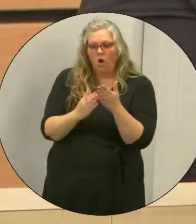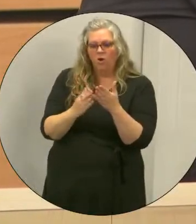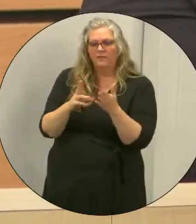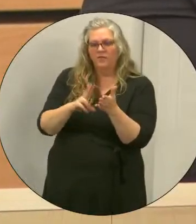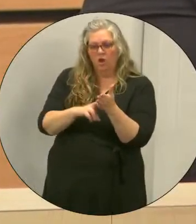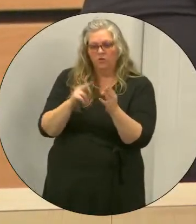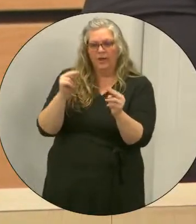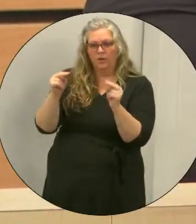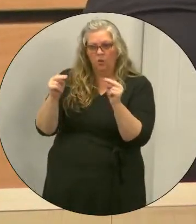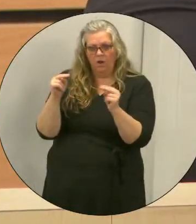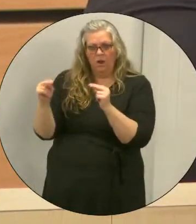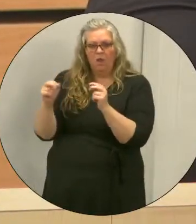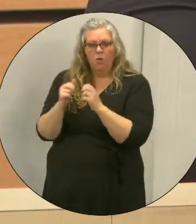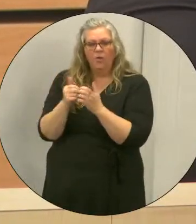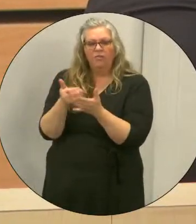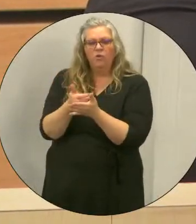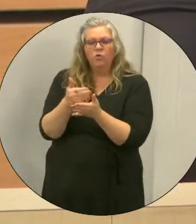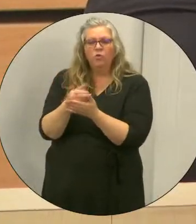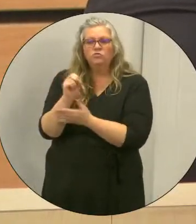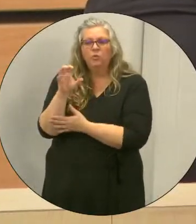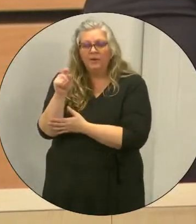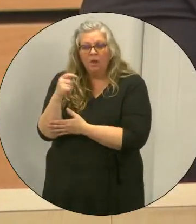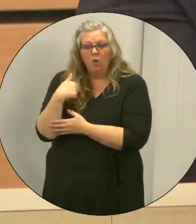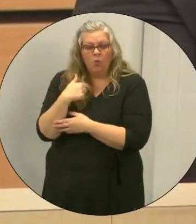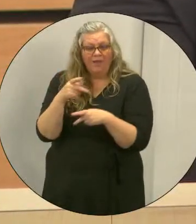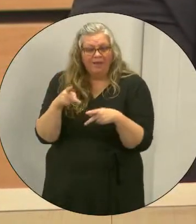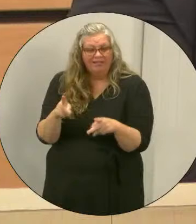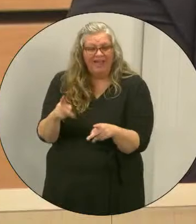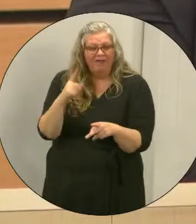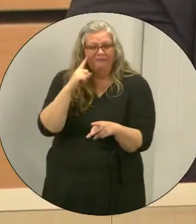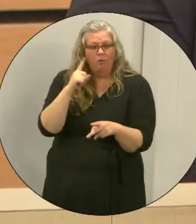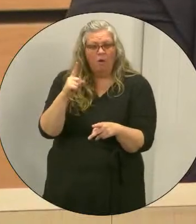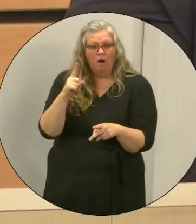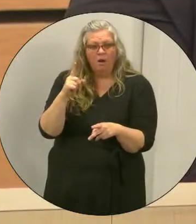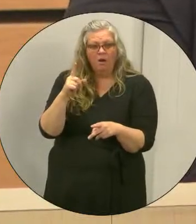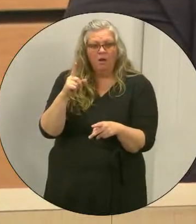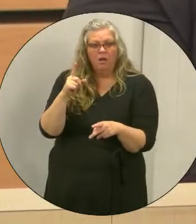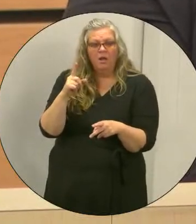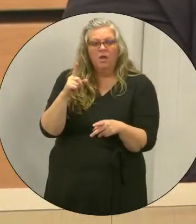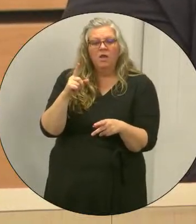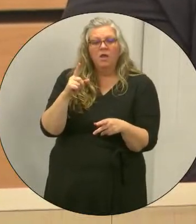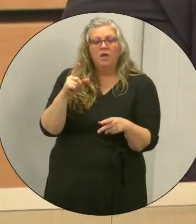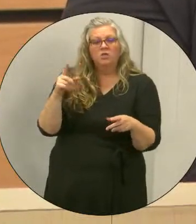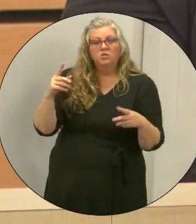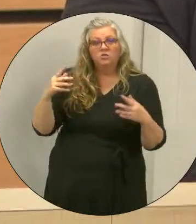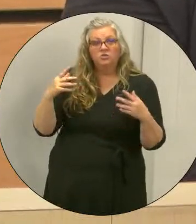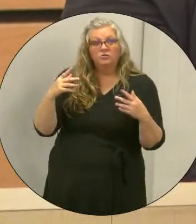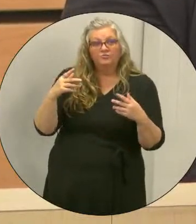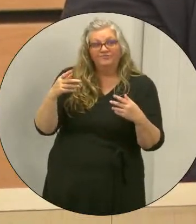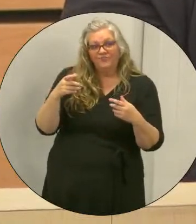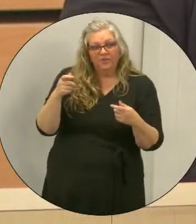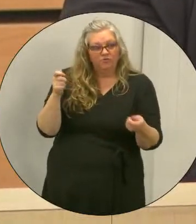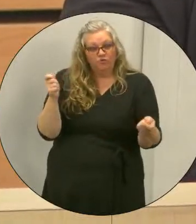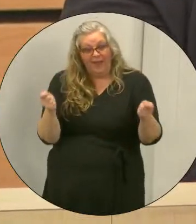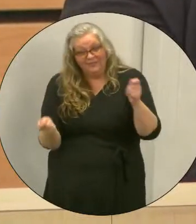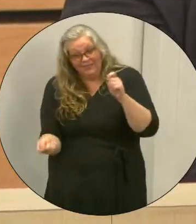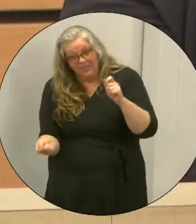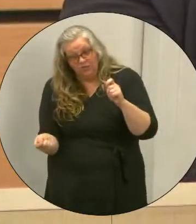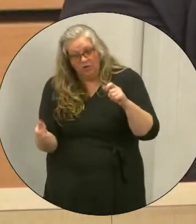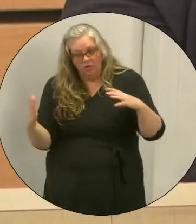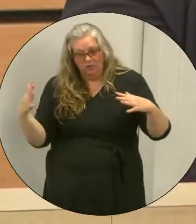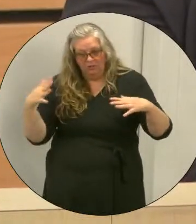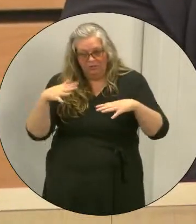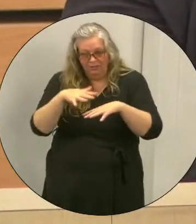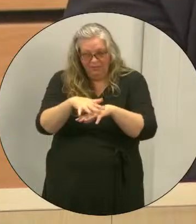negotiations with our new superintendent that we will allow for an overlap and transitional period between the interim and the